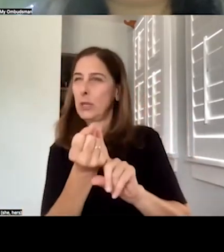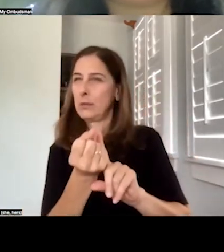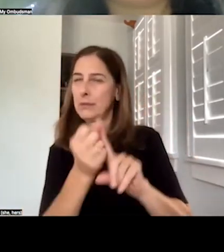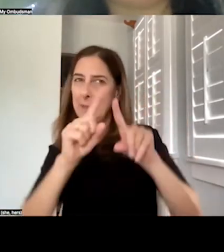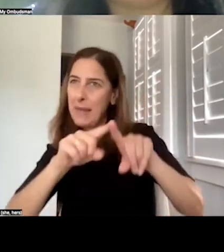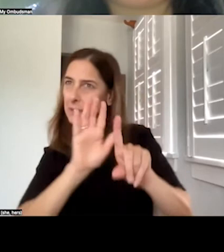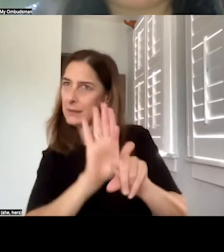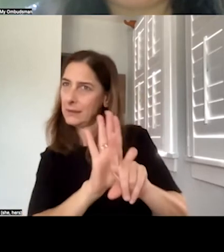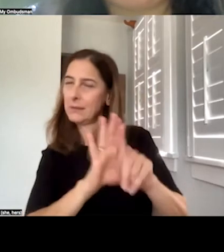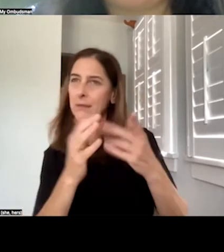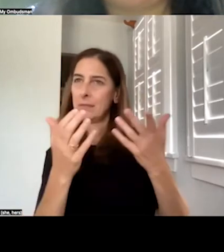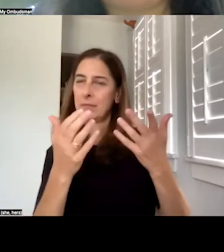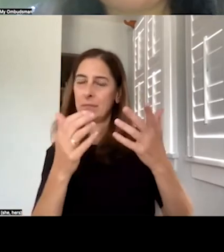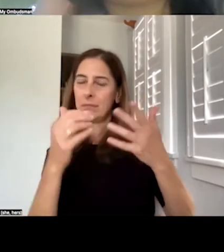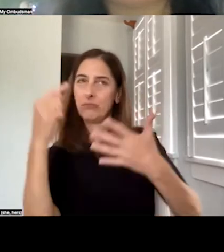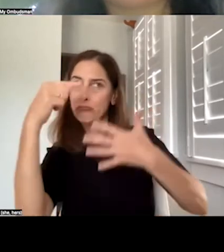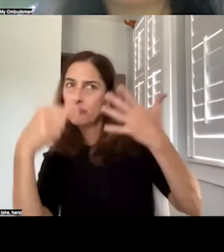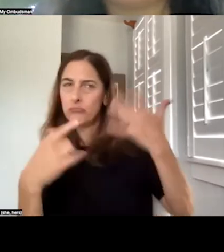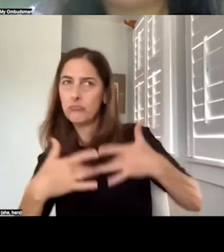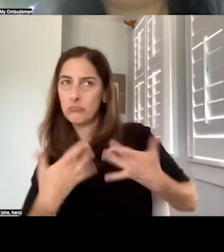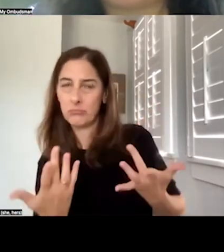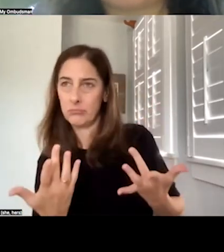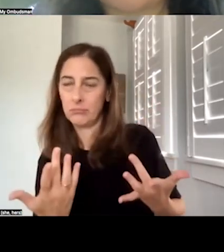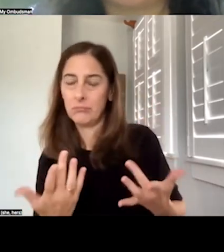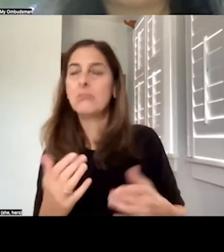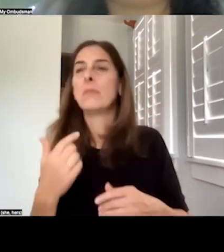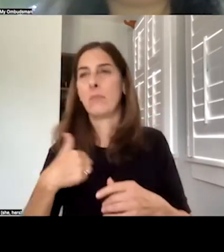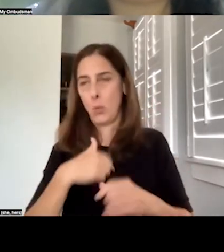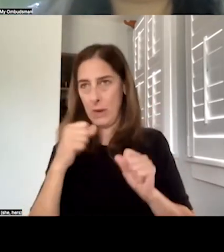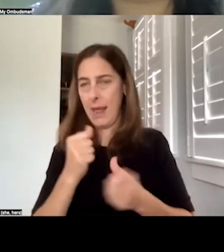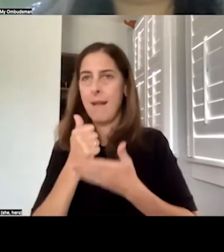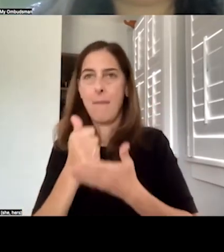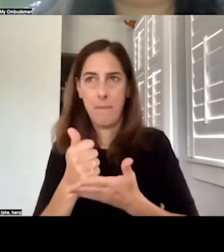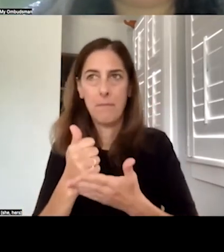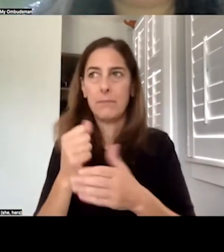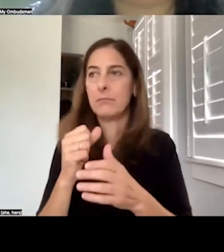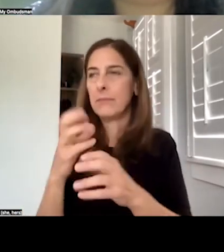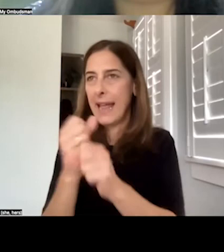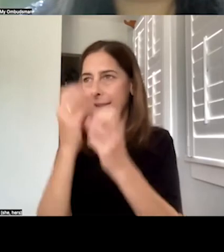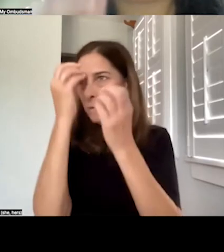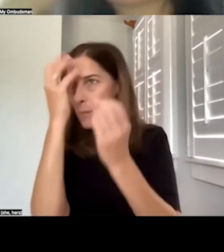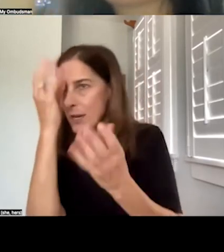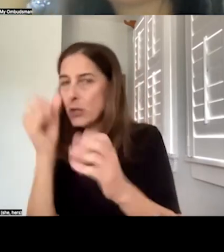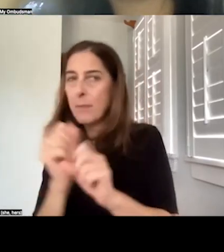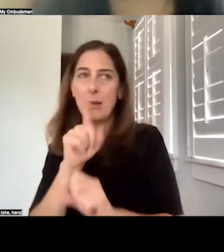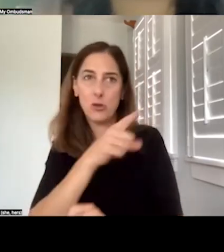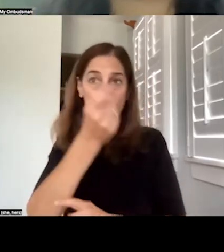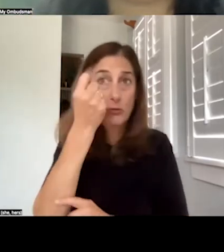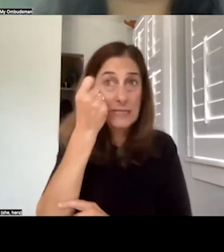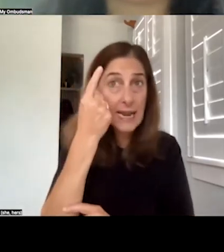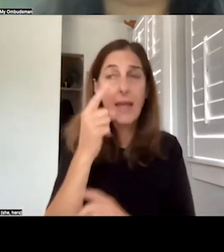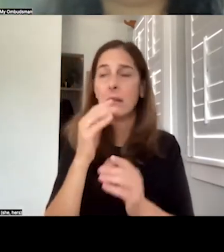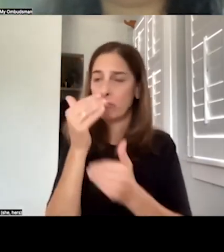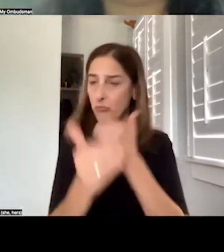it comes to the question, how do I get X service? And so, let's